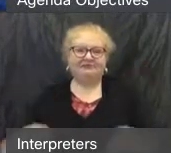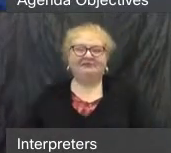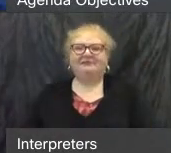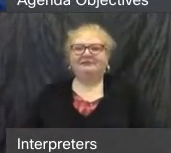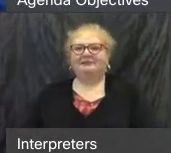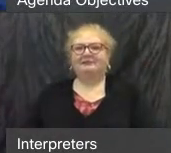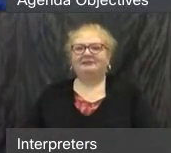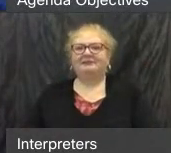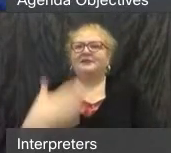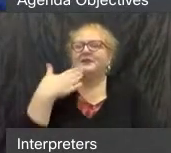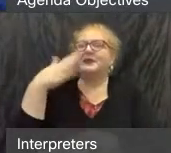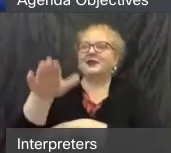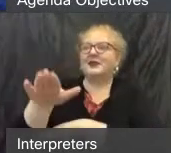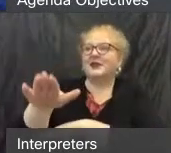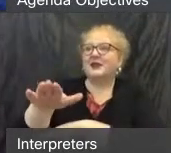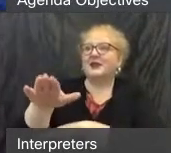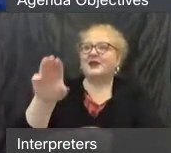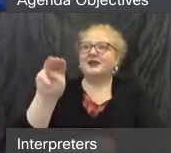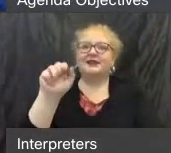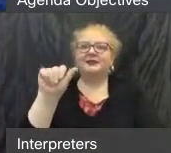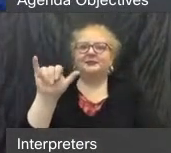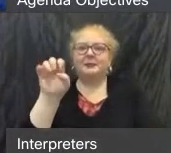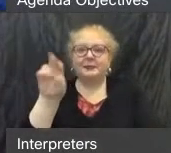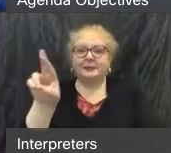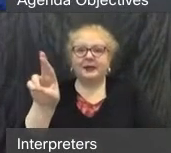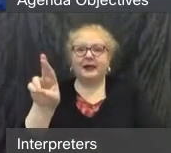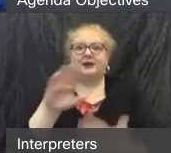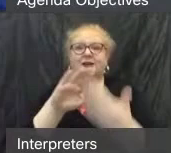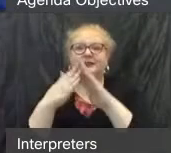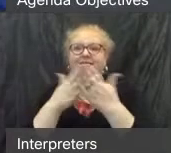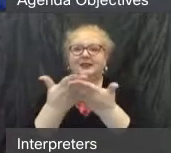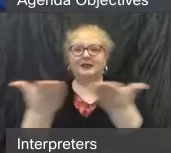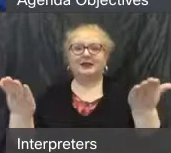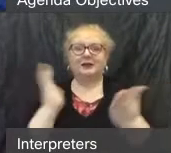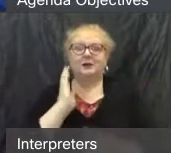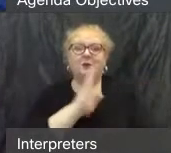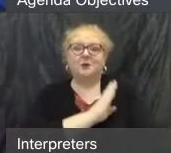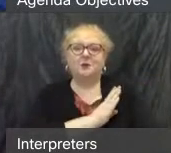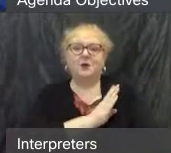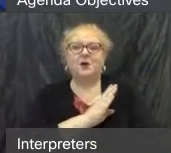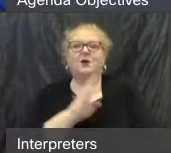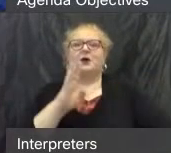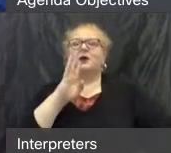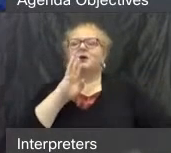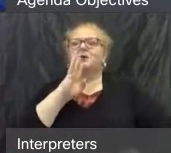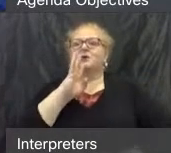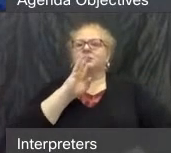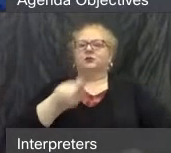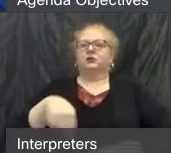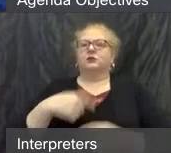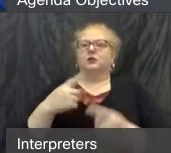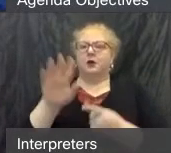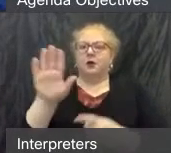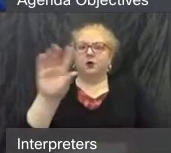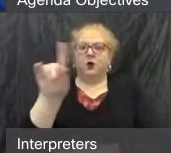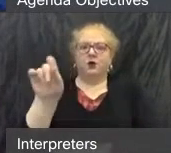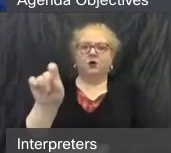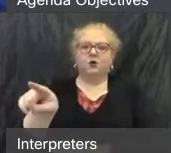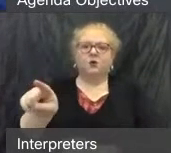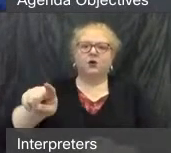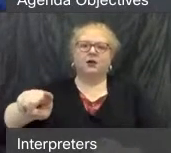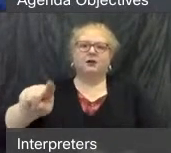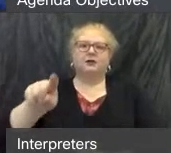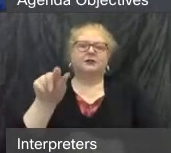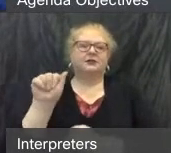Good evening, Mayor, members of the board, city manager. When we're talking, Director Phillips, to your question, and I think Director Adcock